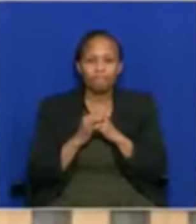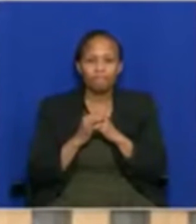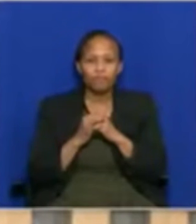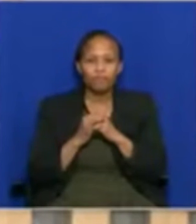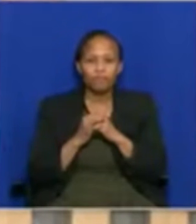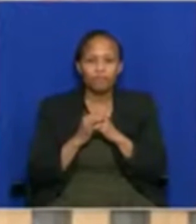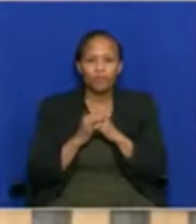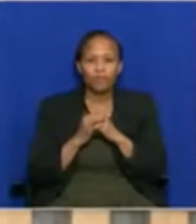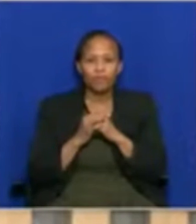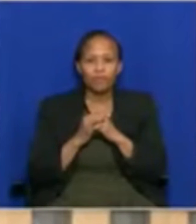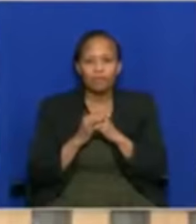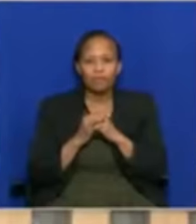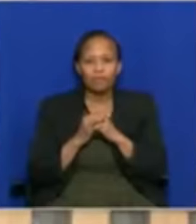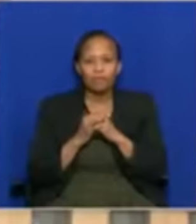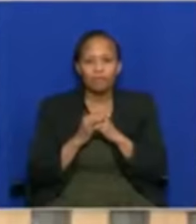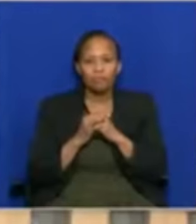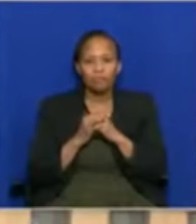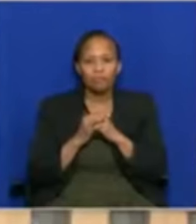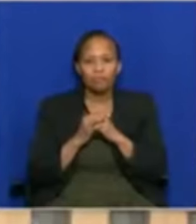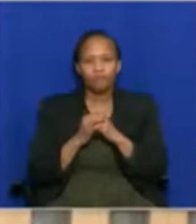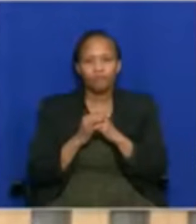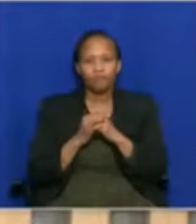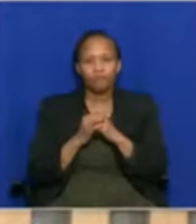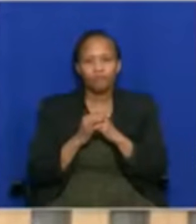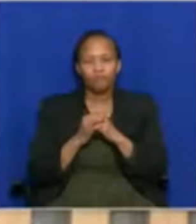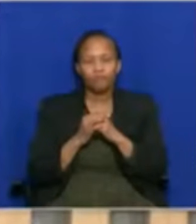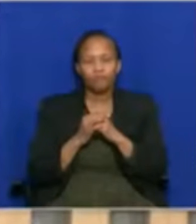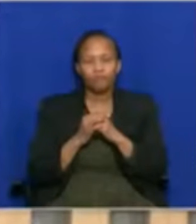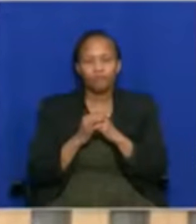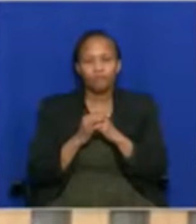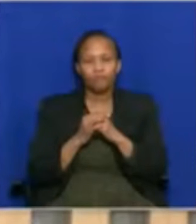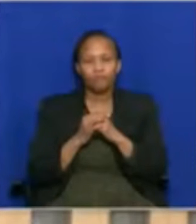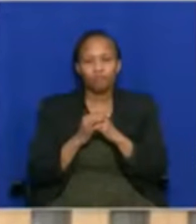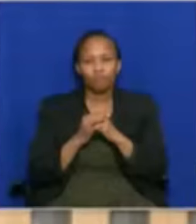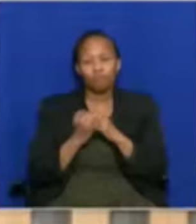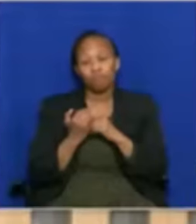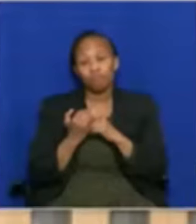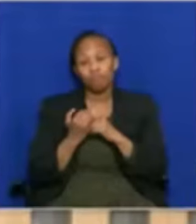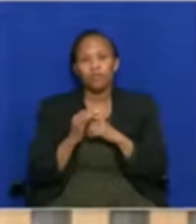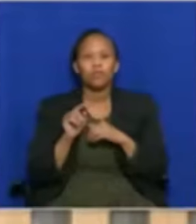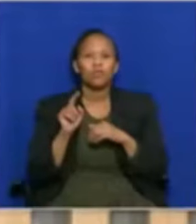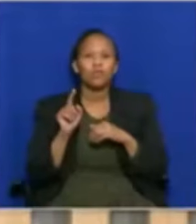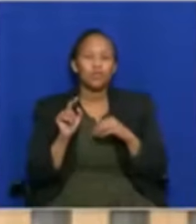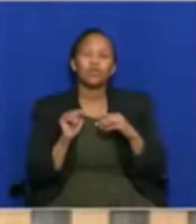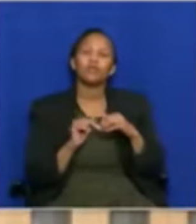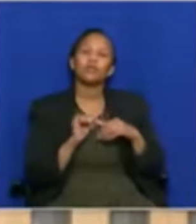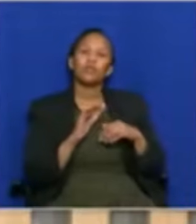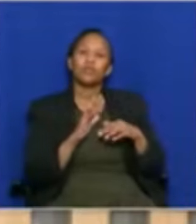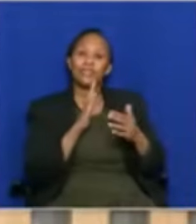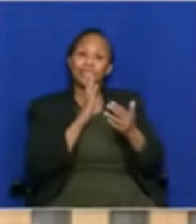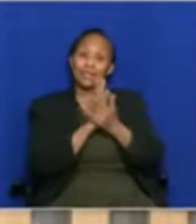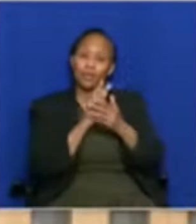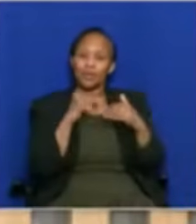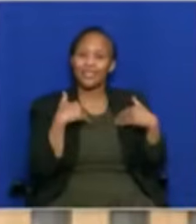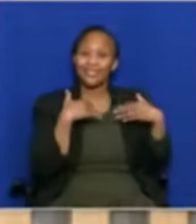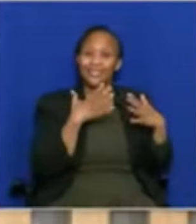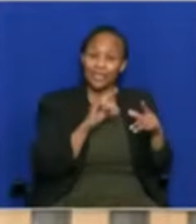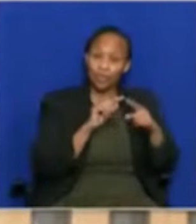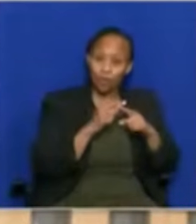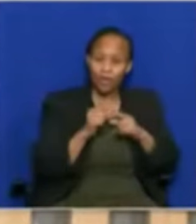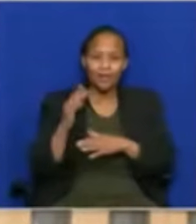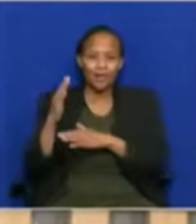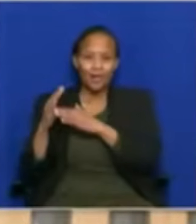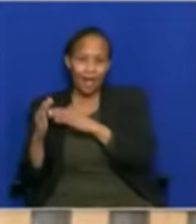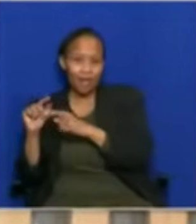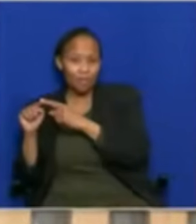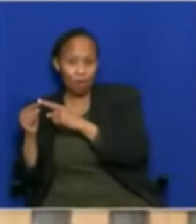intended to determine what I call the start point and the end point. The end point being the application for the issue of warrants